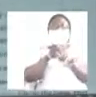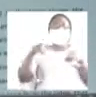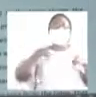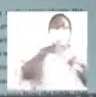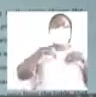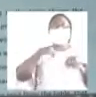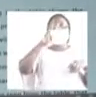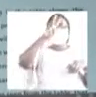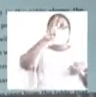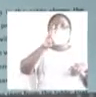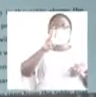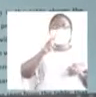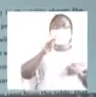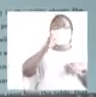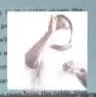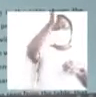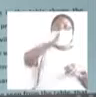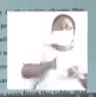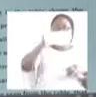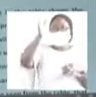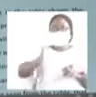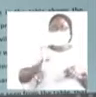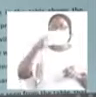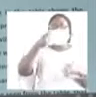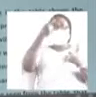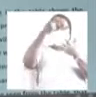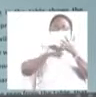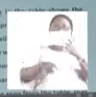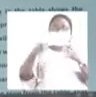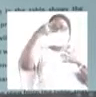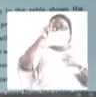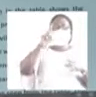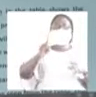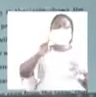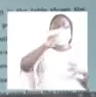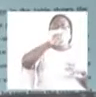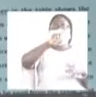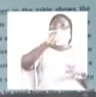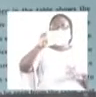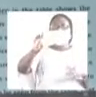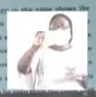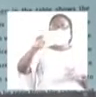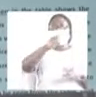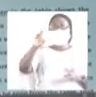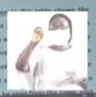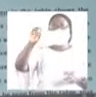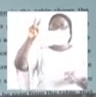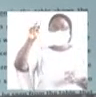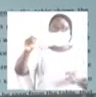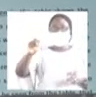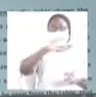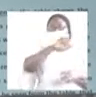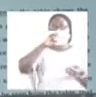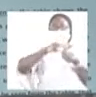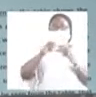There are various prices here. We can see 3,006, 10 dozens were bought.